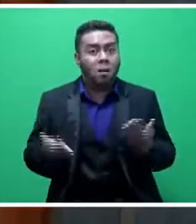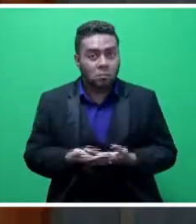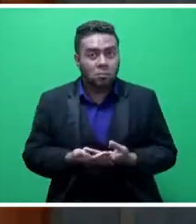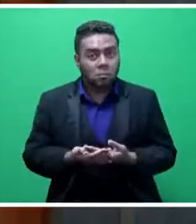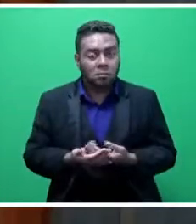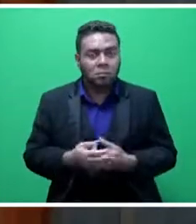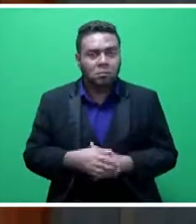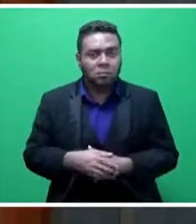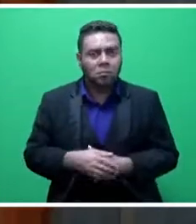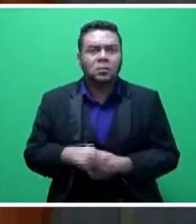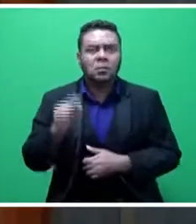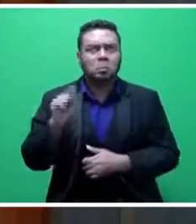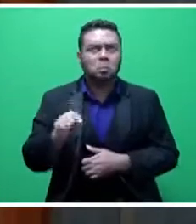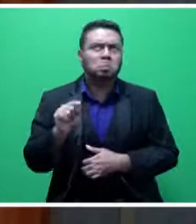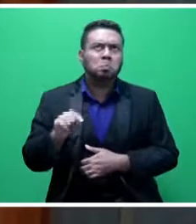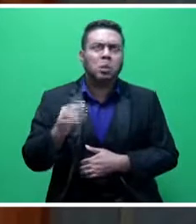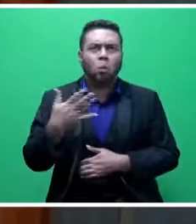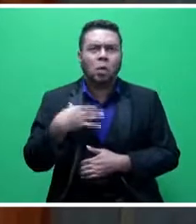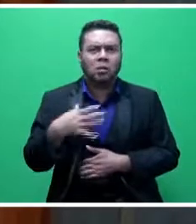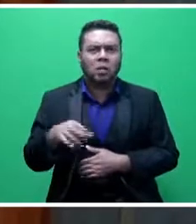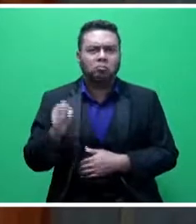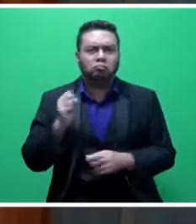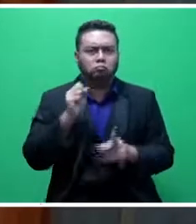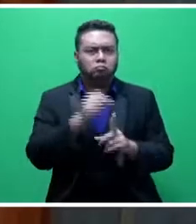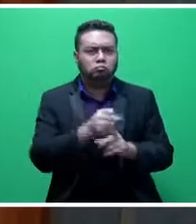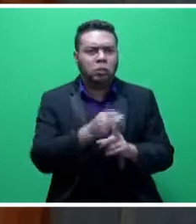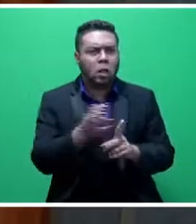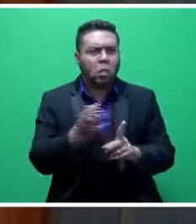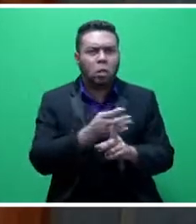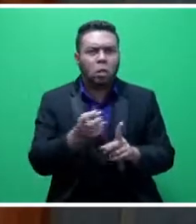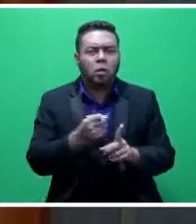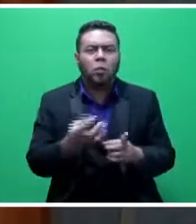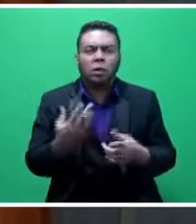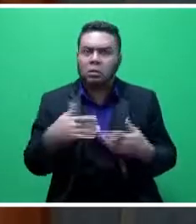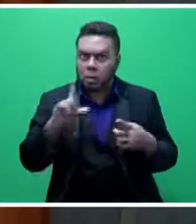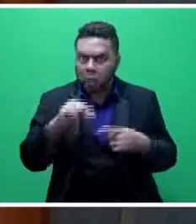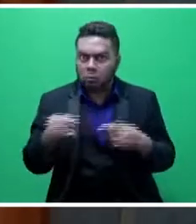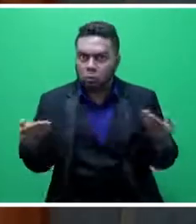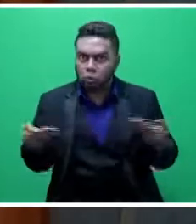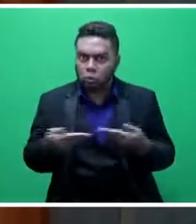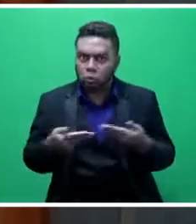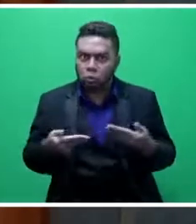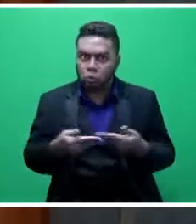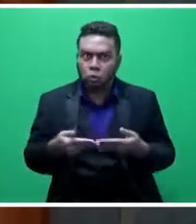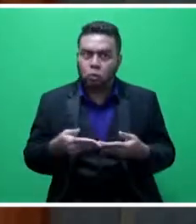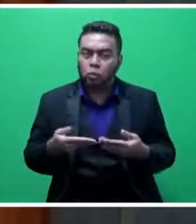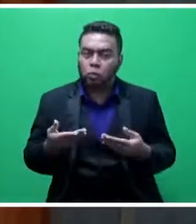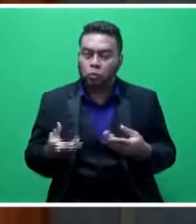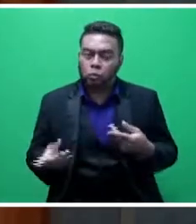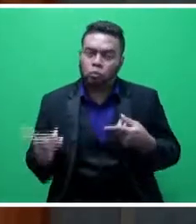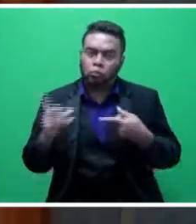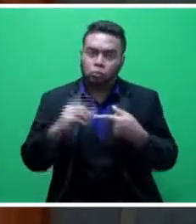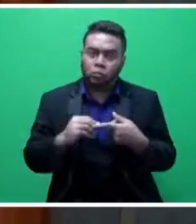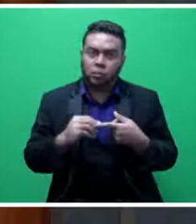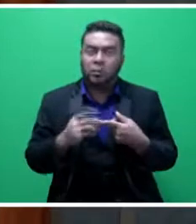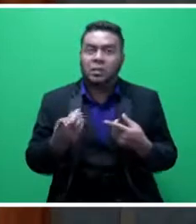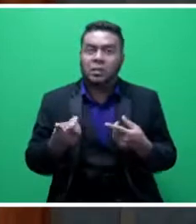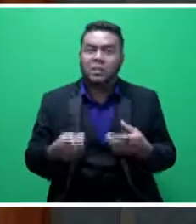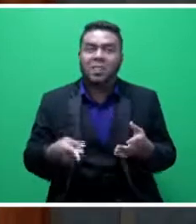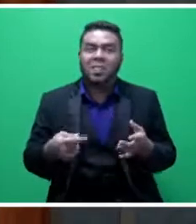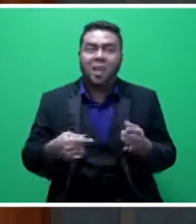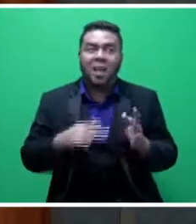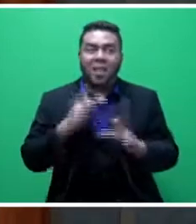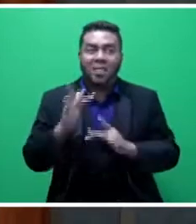are a tax that can be introduced to tax the internet giants that are